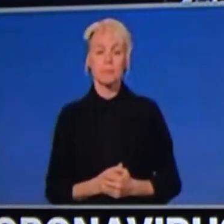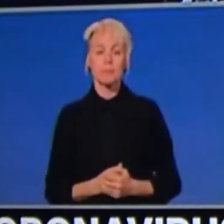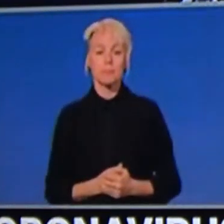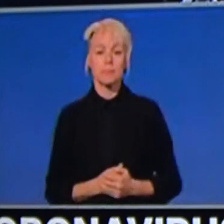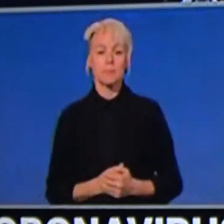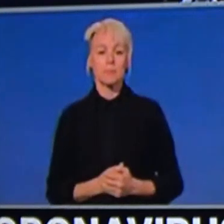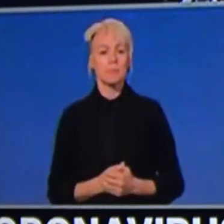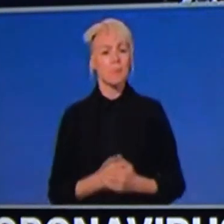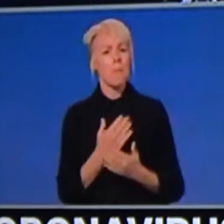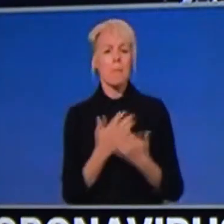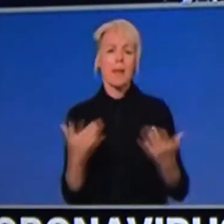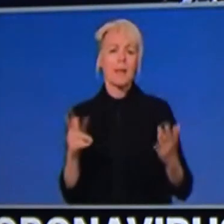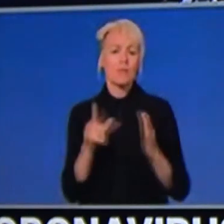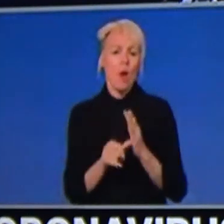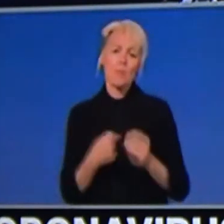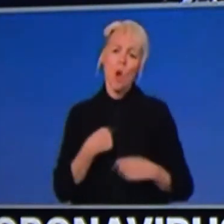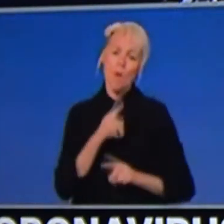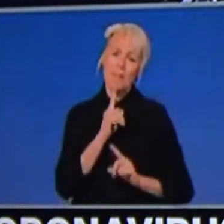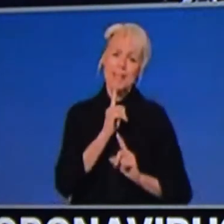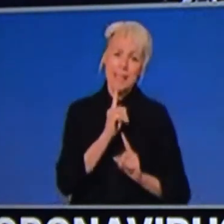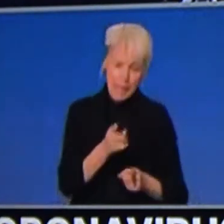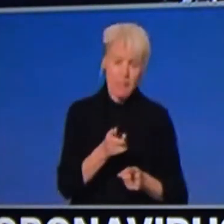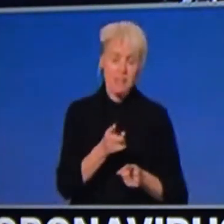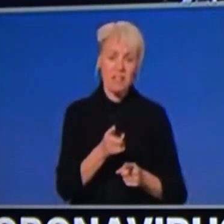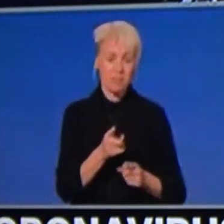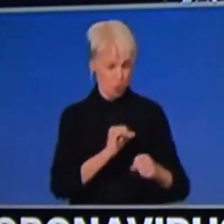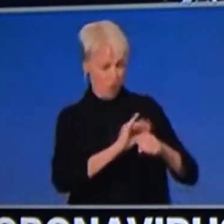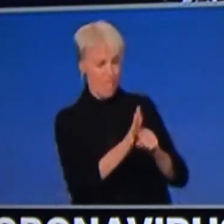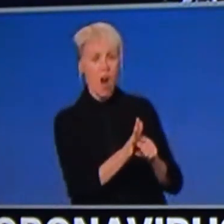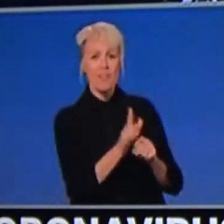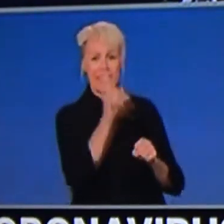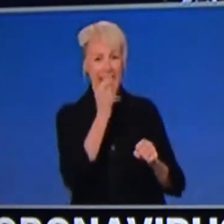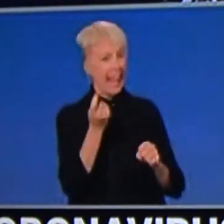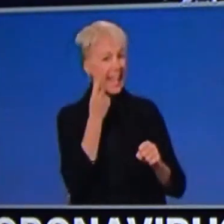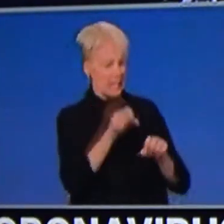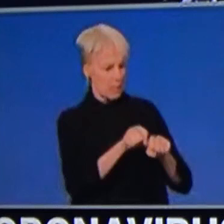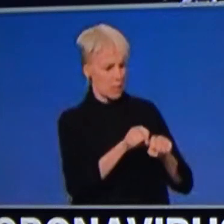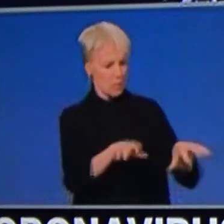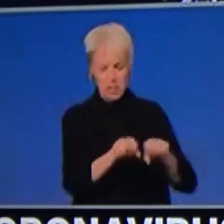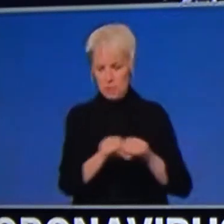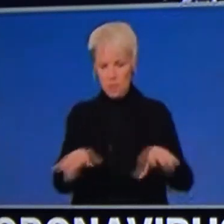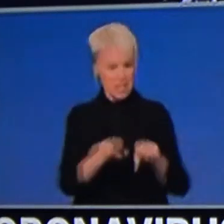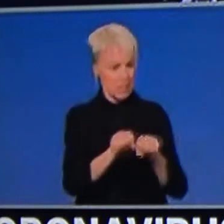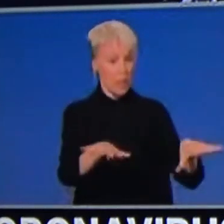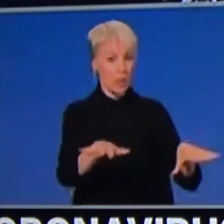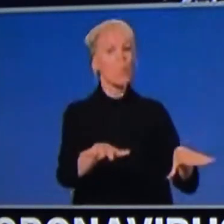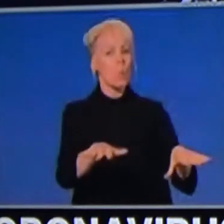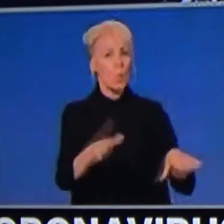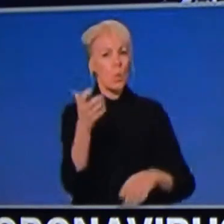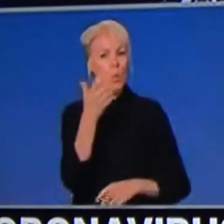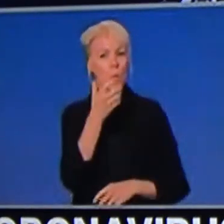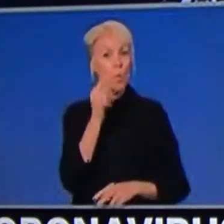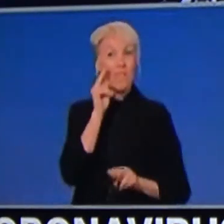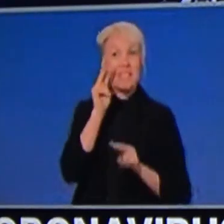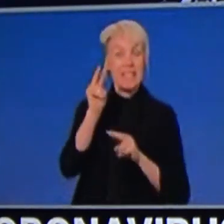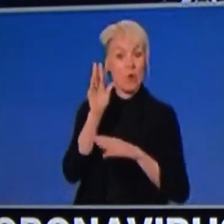rapidly undetected very easily, and we've seen that in other countries of the world. In fact, we've seen a small outbreak